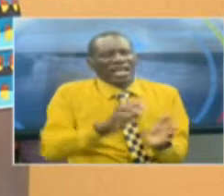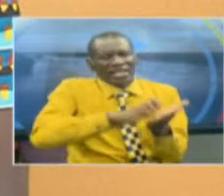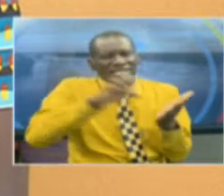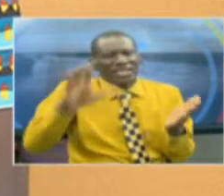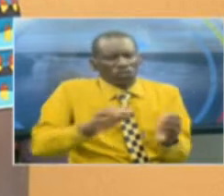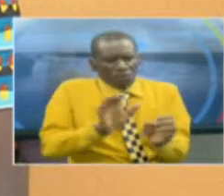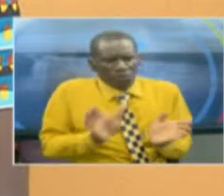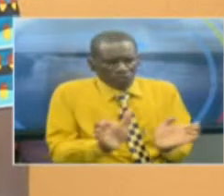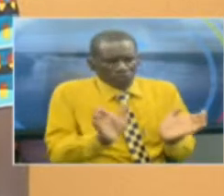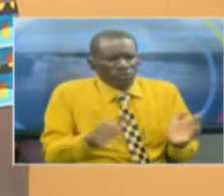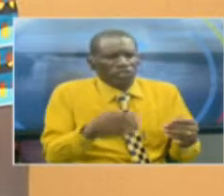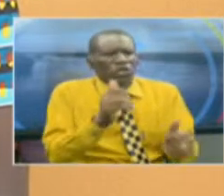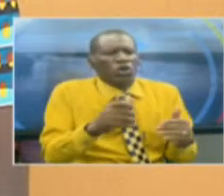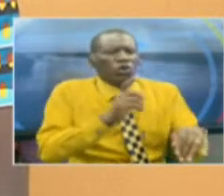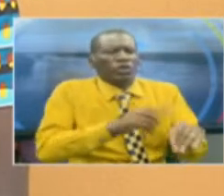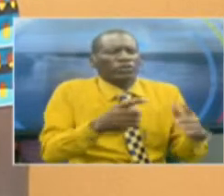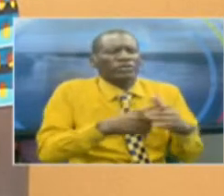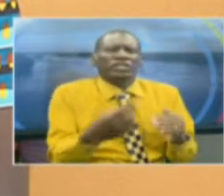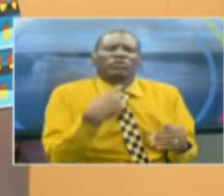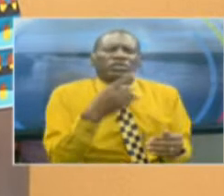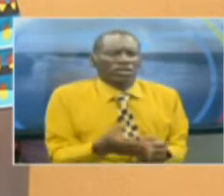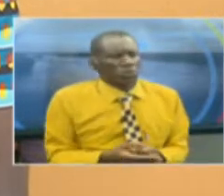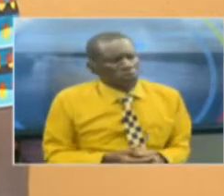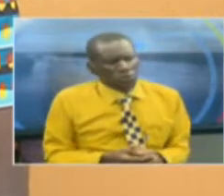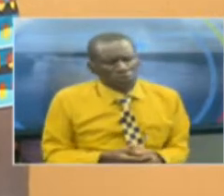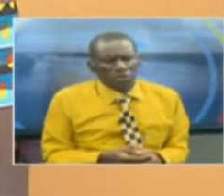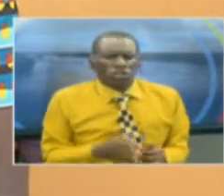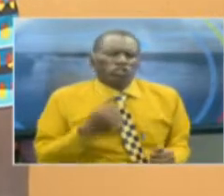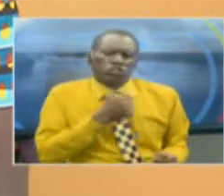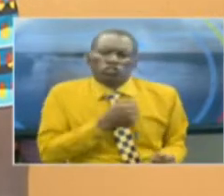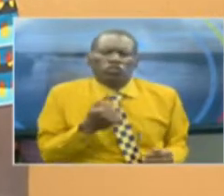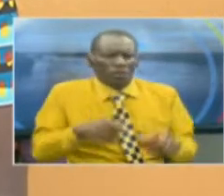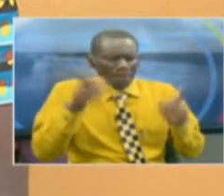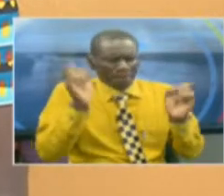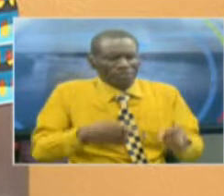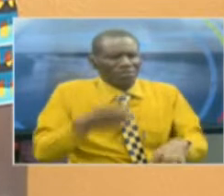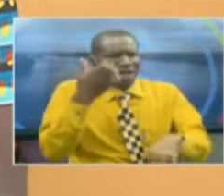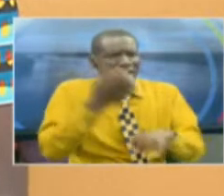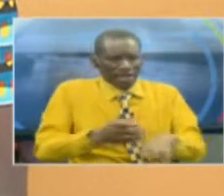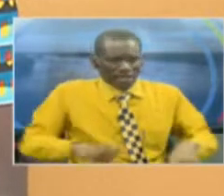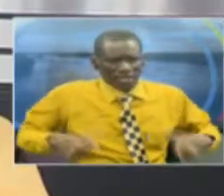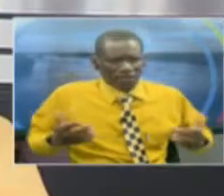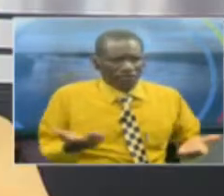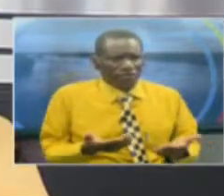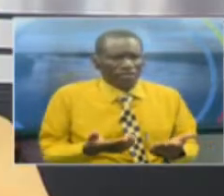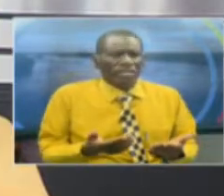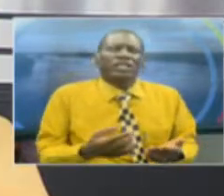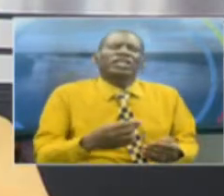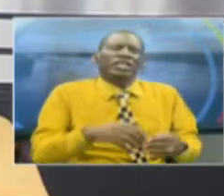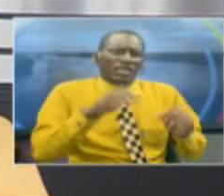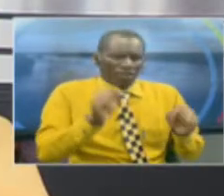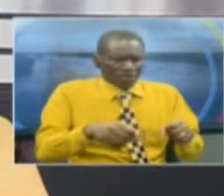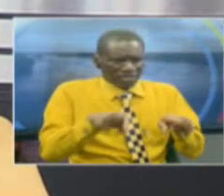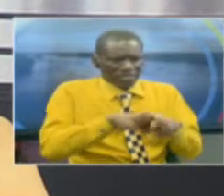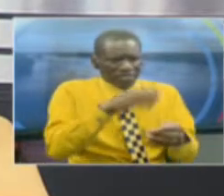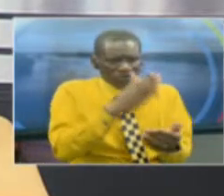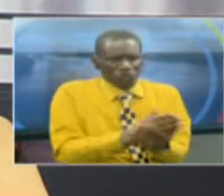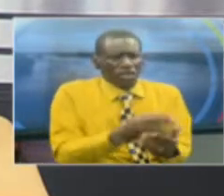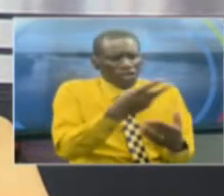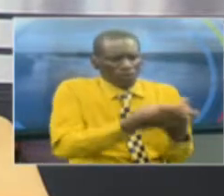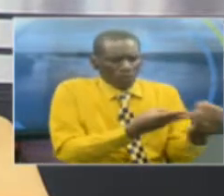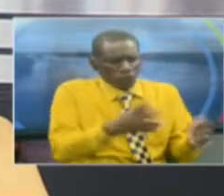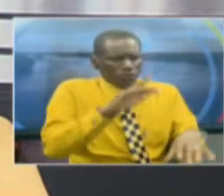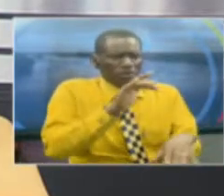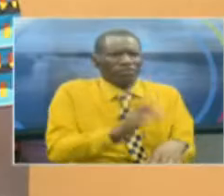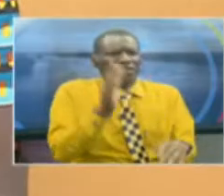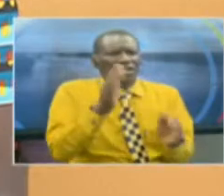when they begin to say, oh, I pity you, it must be very hard, they will be saying truth. And so you'll be so affected. You'll even be